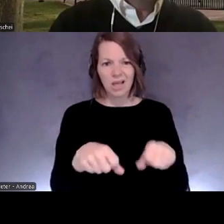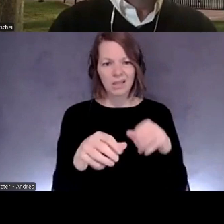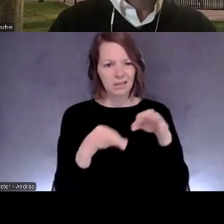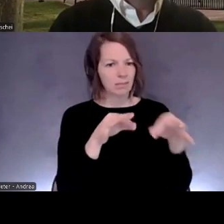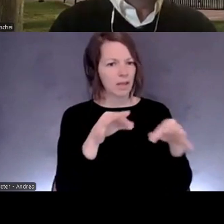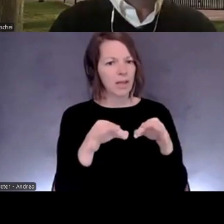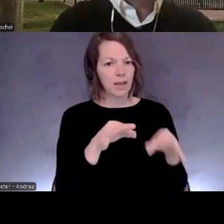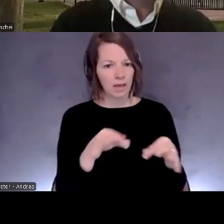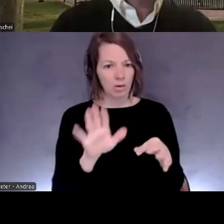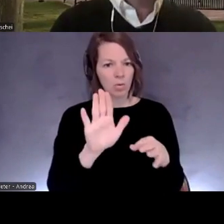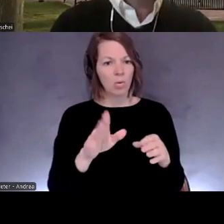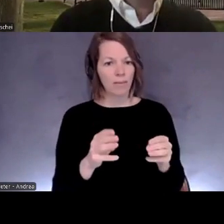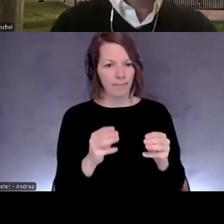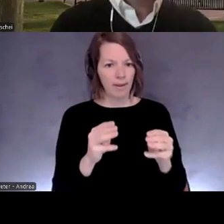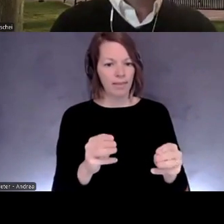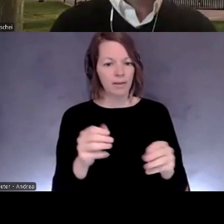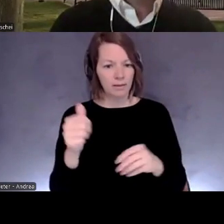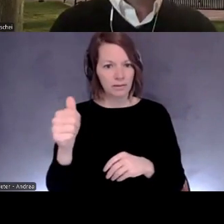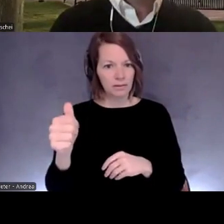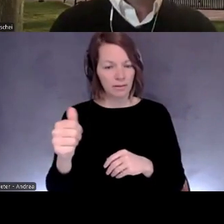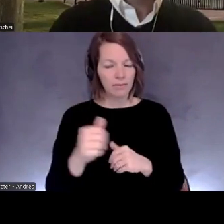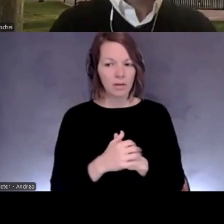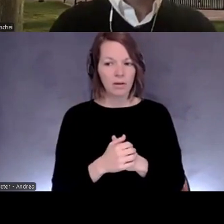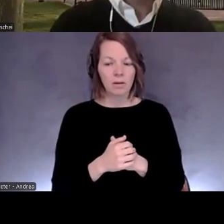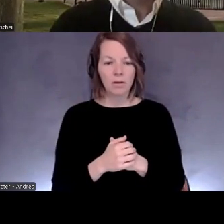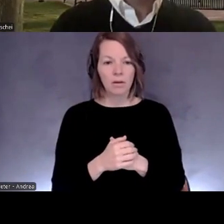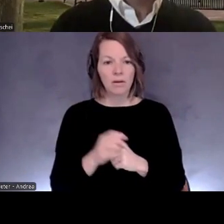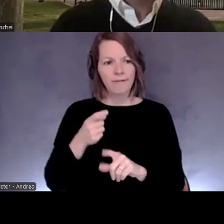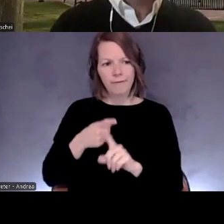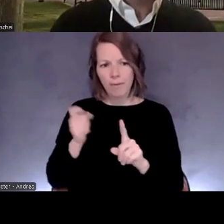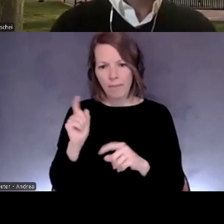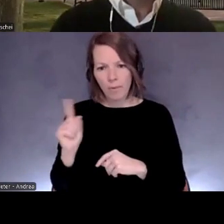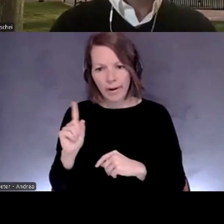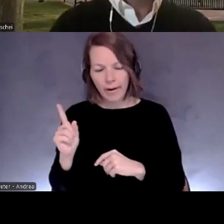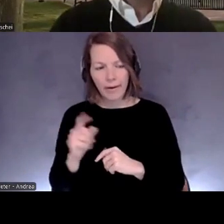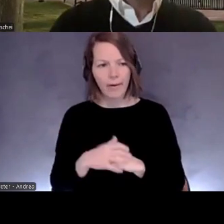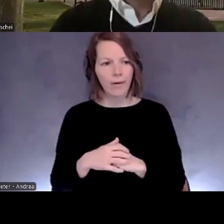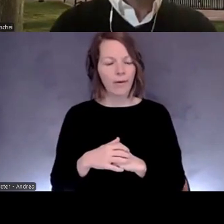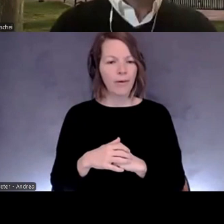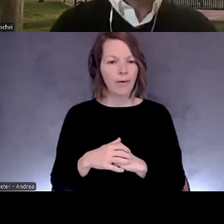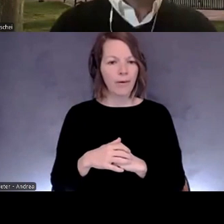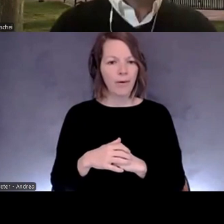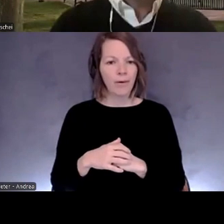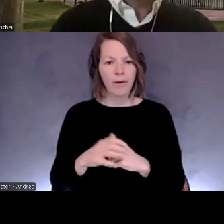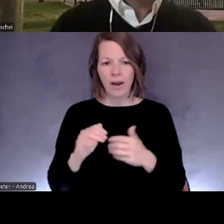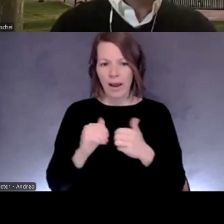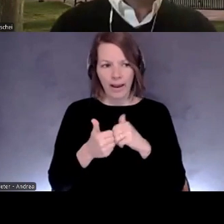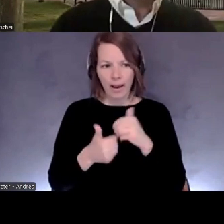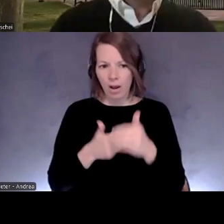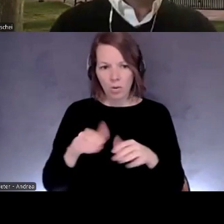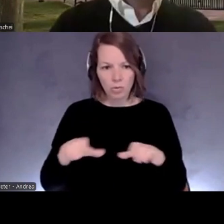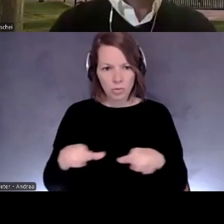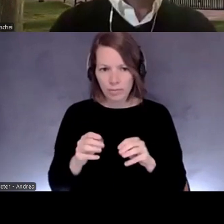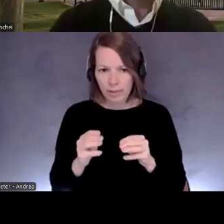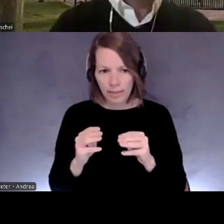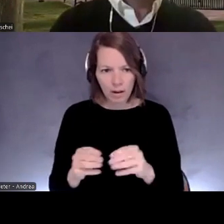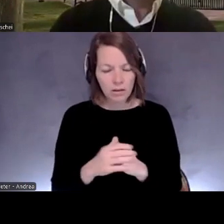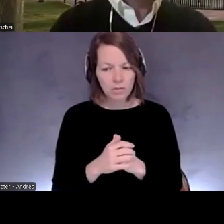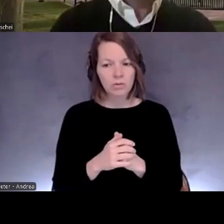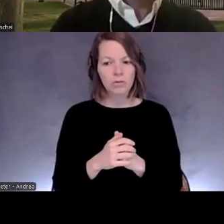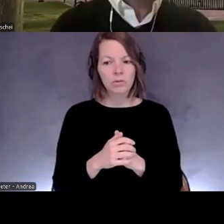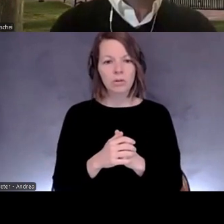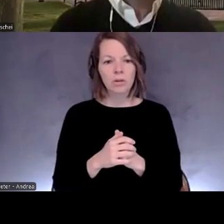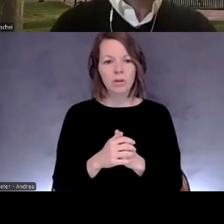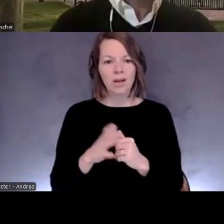the methodology itself. Where does it originate, and what are the tenets of the methodology, and then what